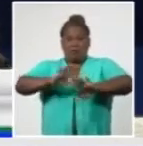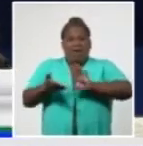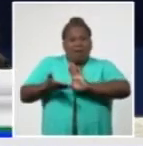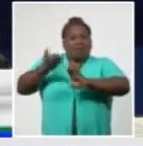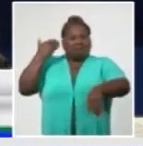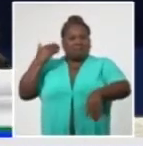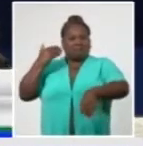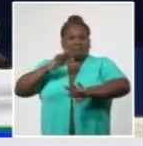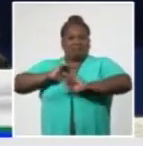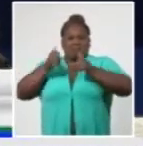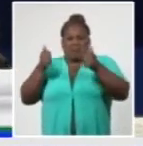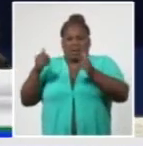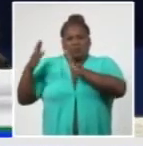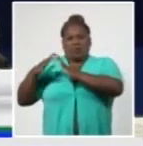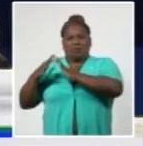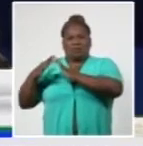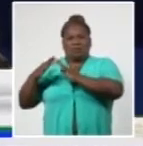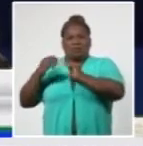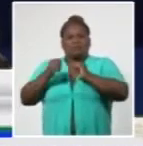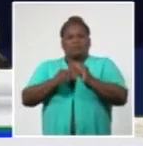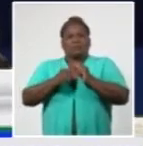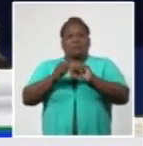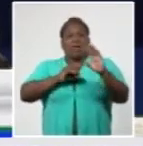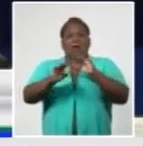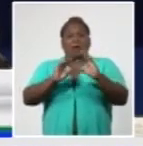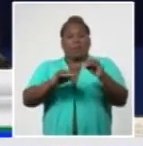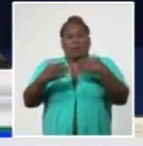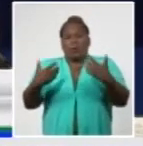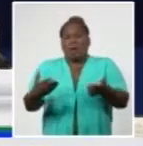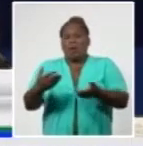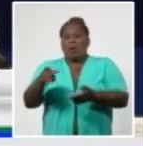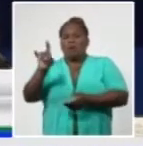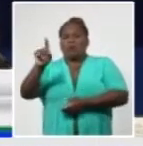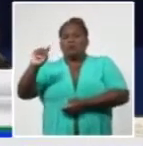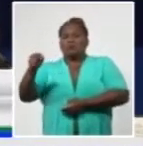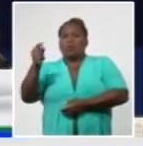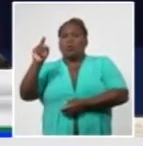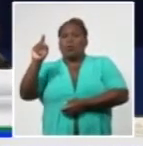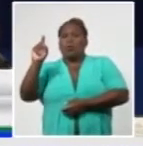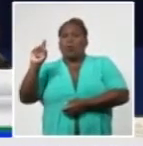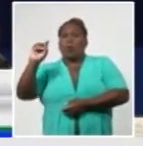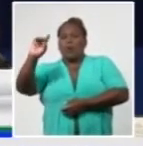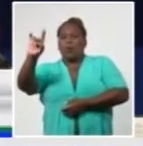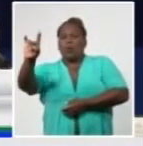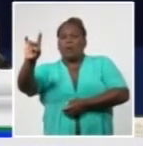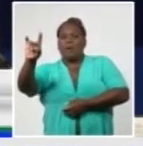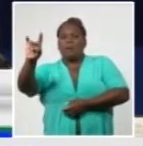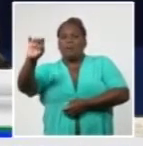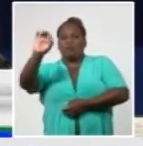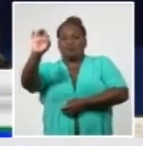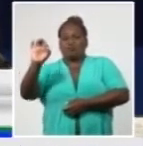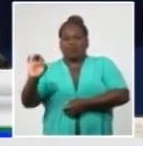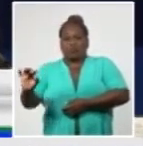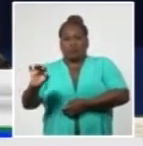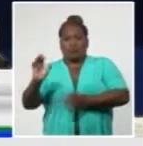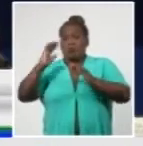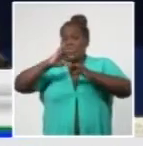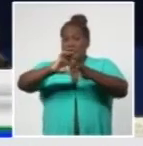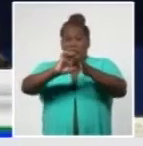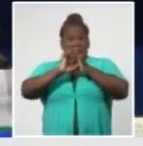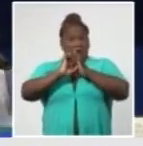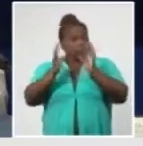confirmed, and the country already accumulates 2,130 patients who have recovered. That is